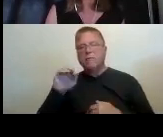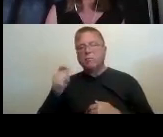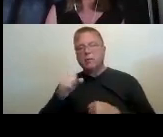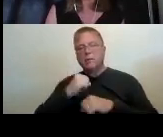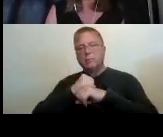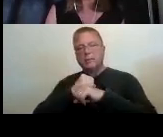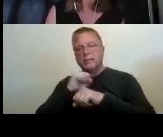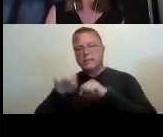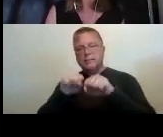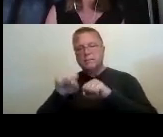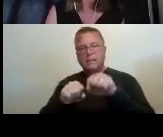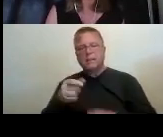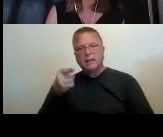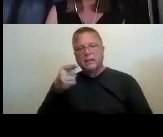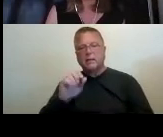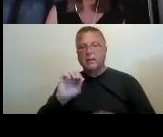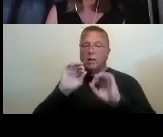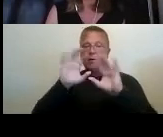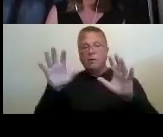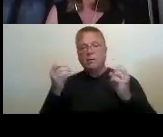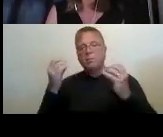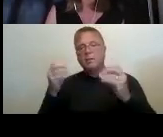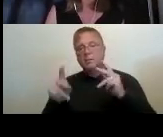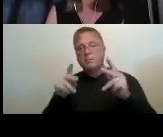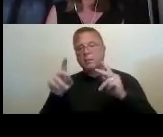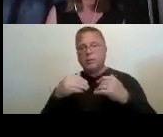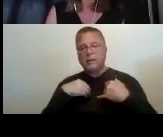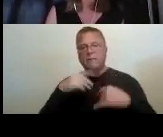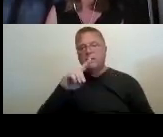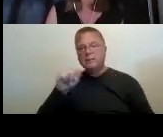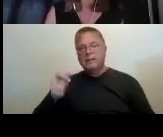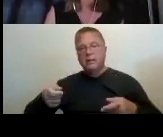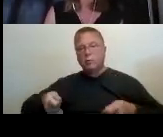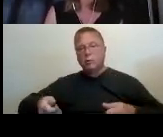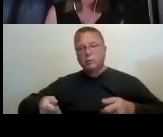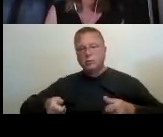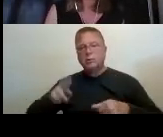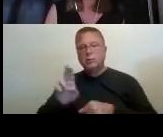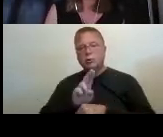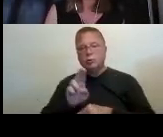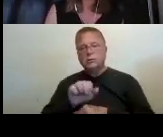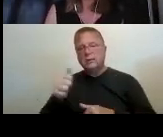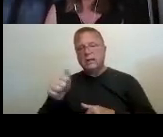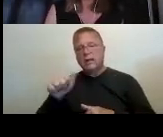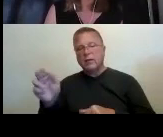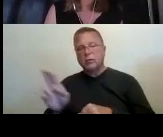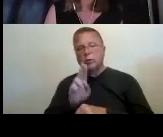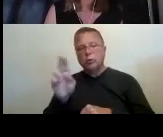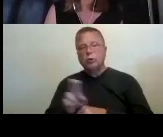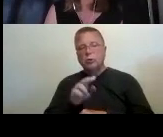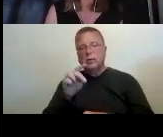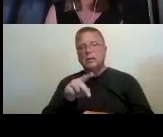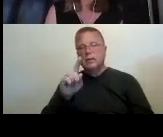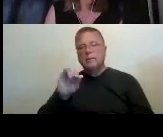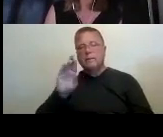lane there. Obviously, there's a lot of persons with disabilities, wheelchair users, others that are using that pickup drop